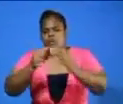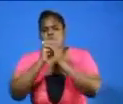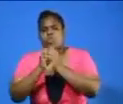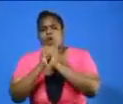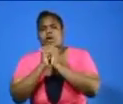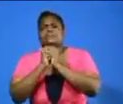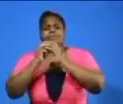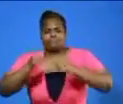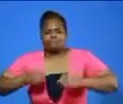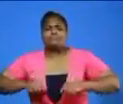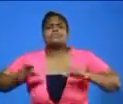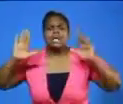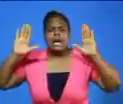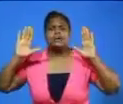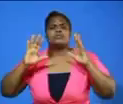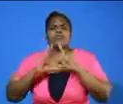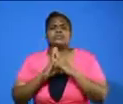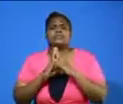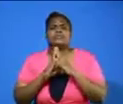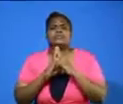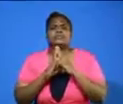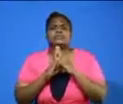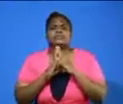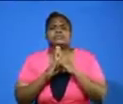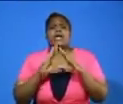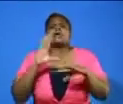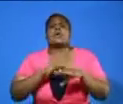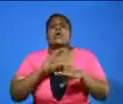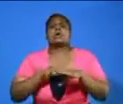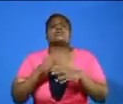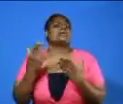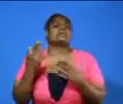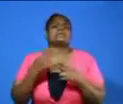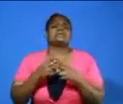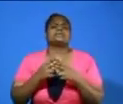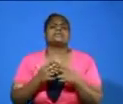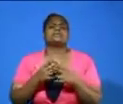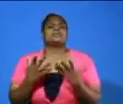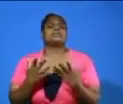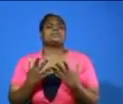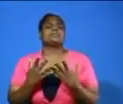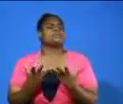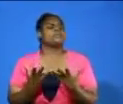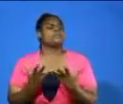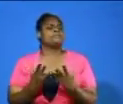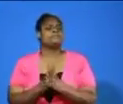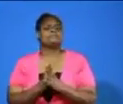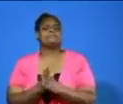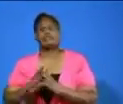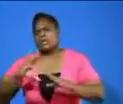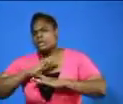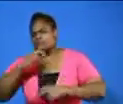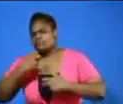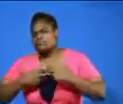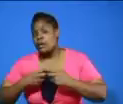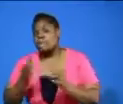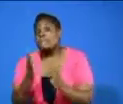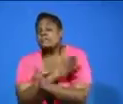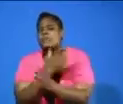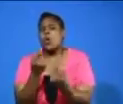their sacrifice, and call on their God. But he settled the issue. He said, before you do